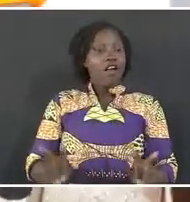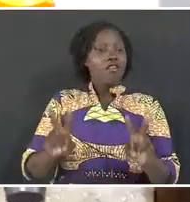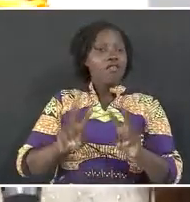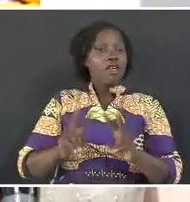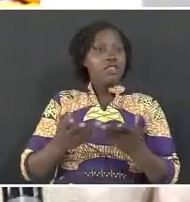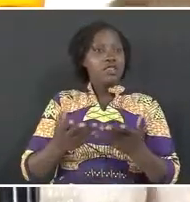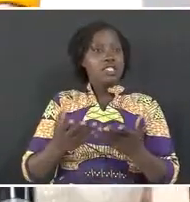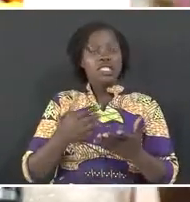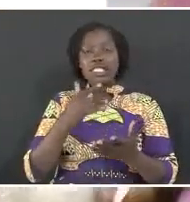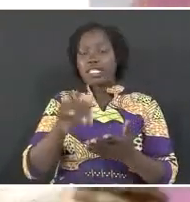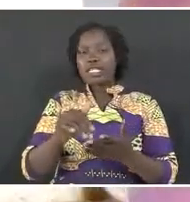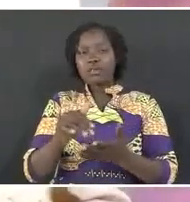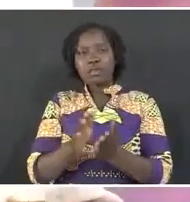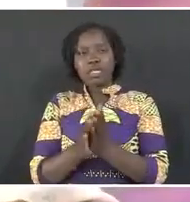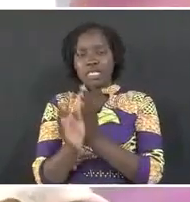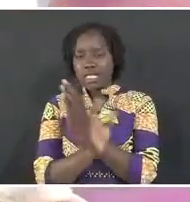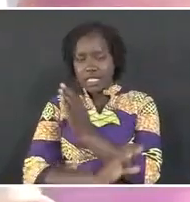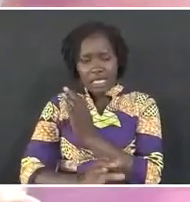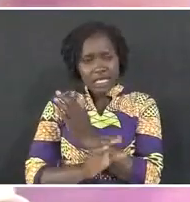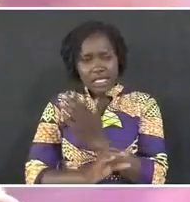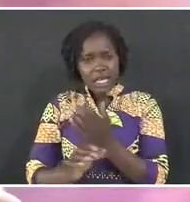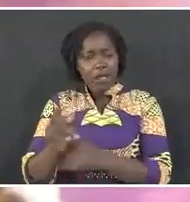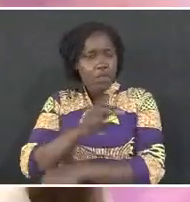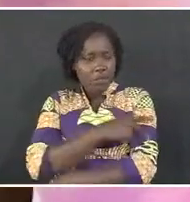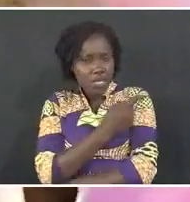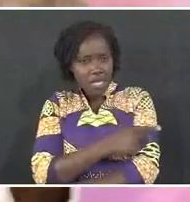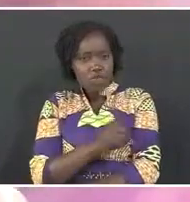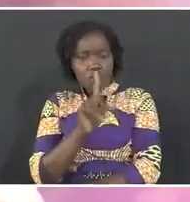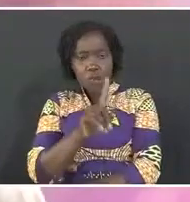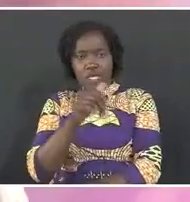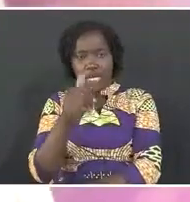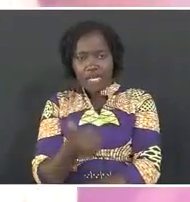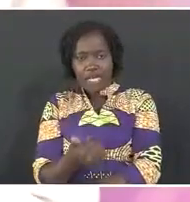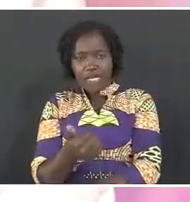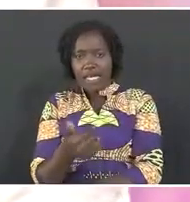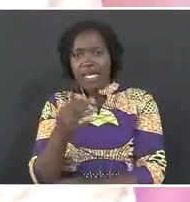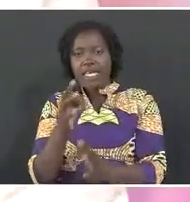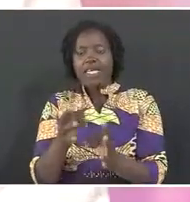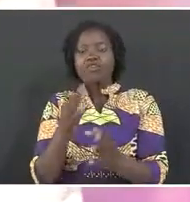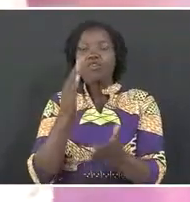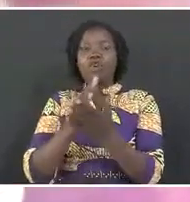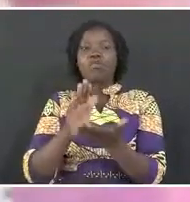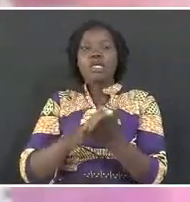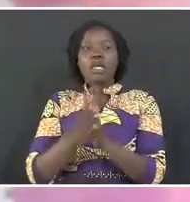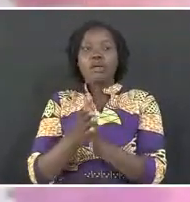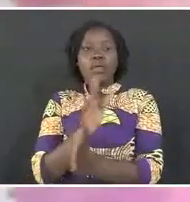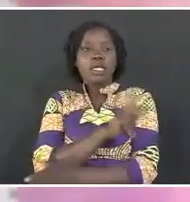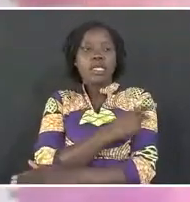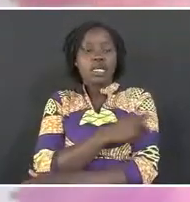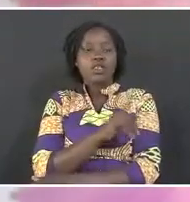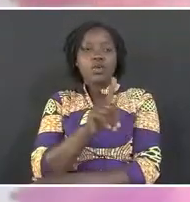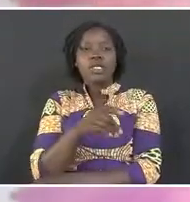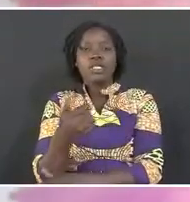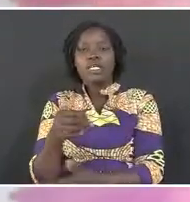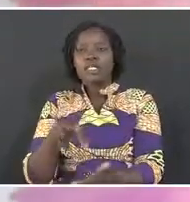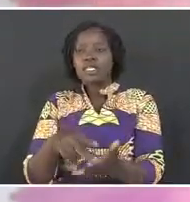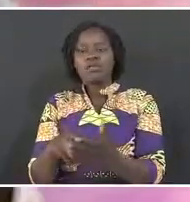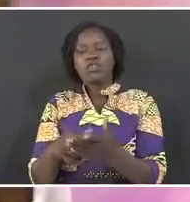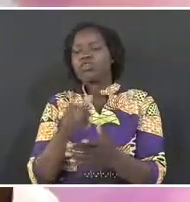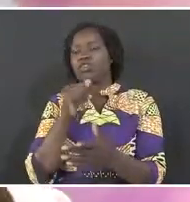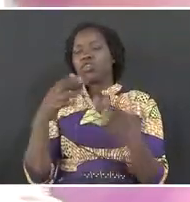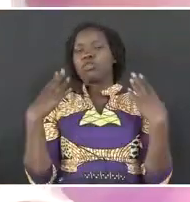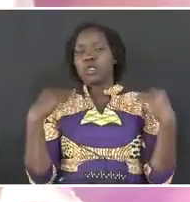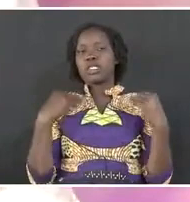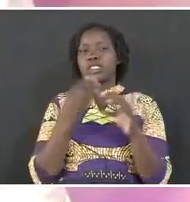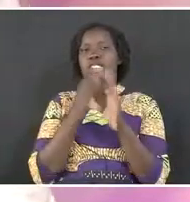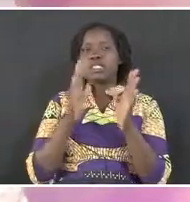be kind. Be kind to one another. When we stop being kind to each other, it means we are not practicing